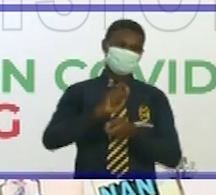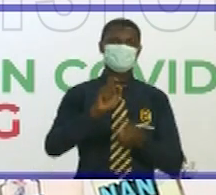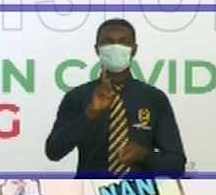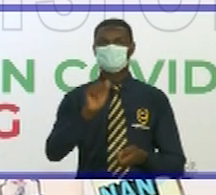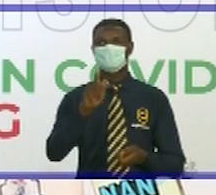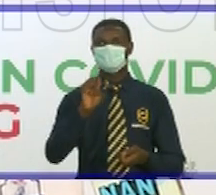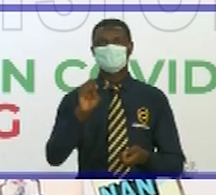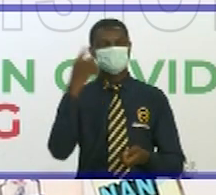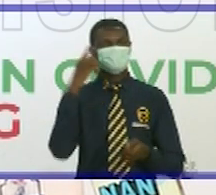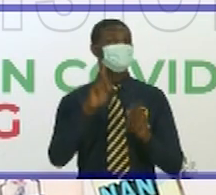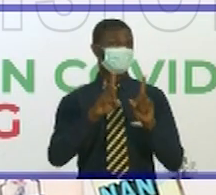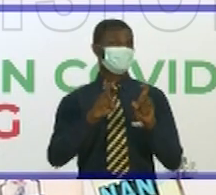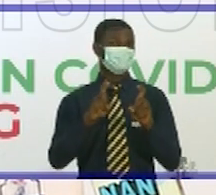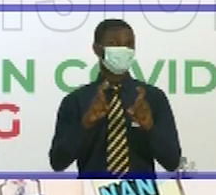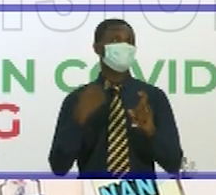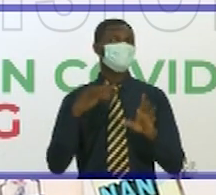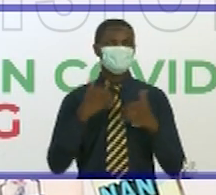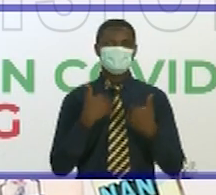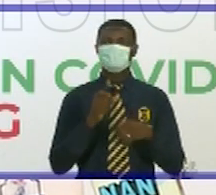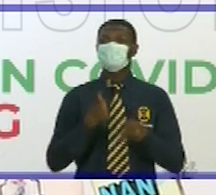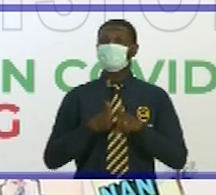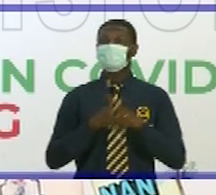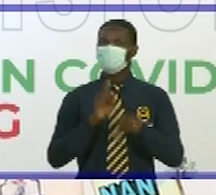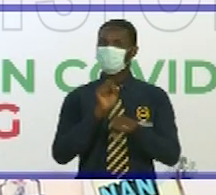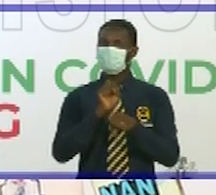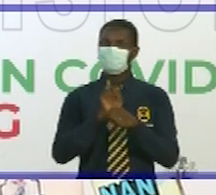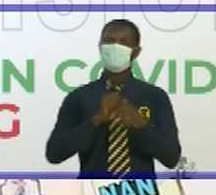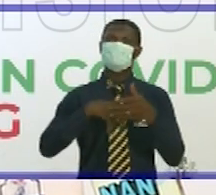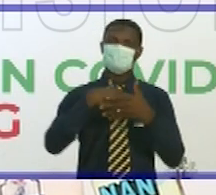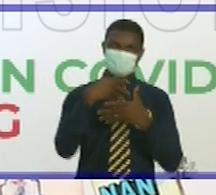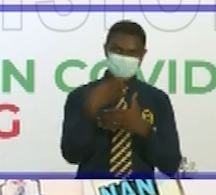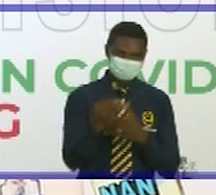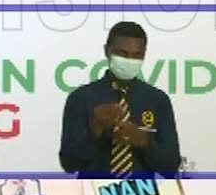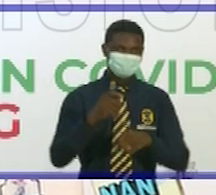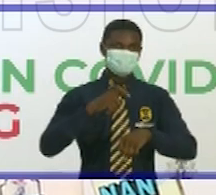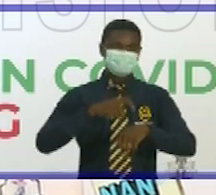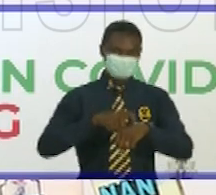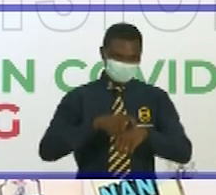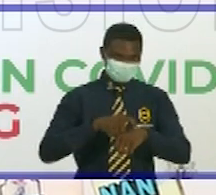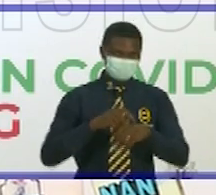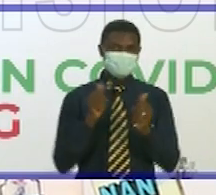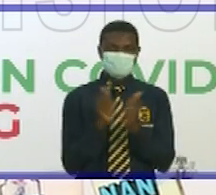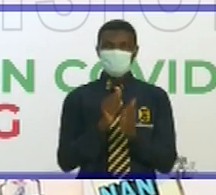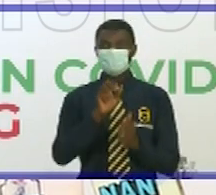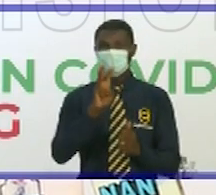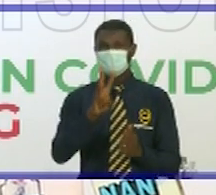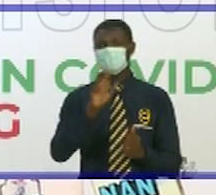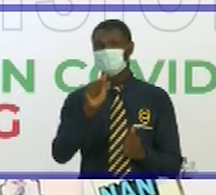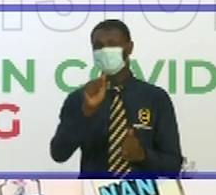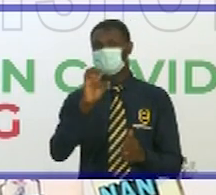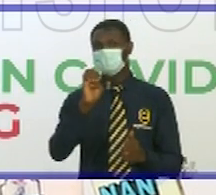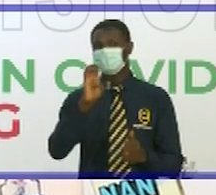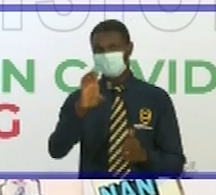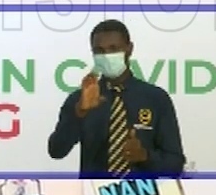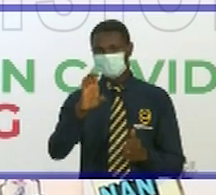have also worked out a negotiated timeline with WAEC such that what